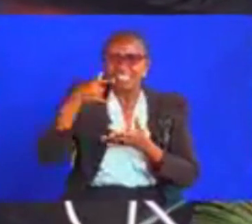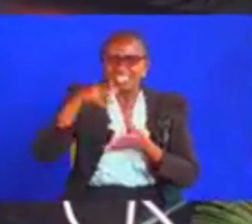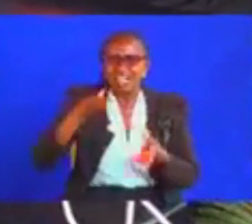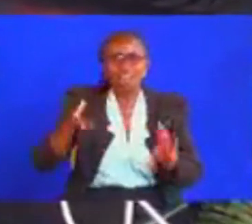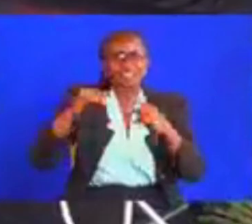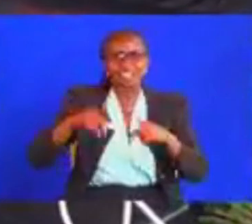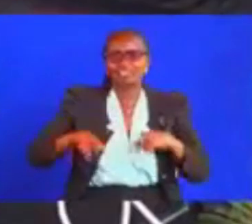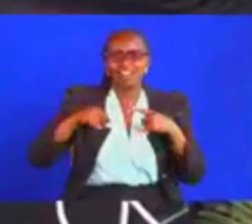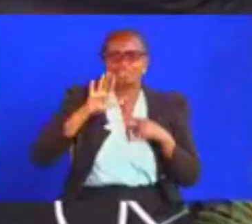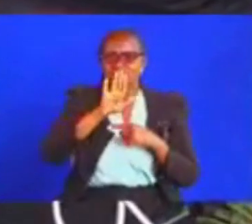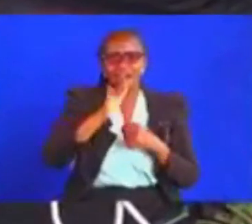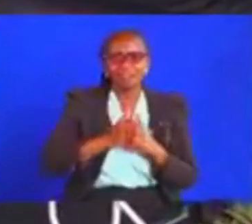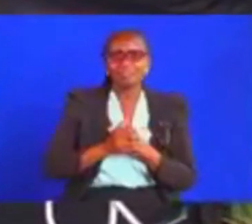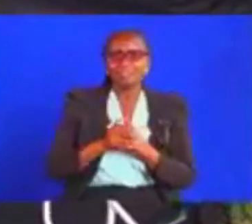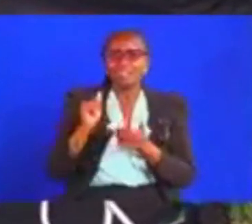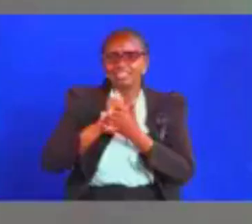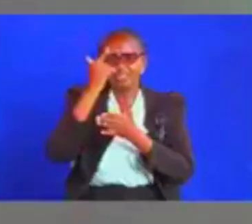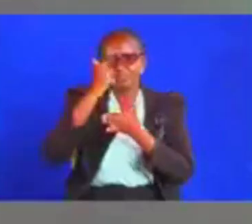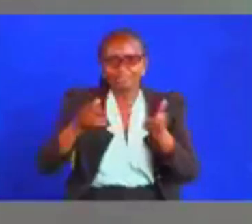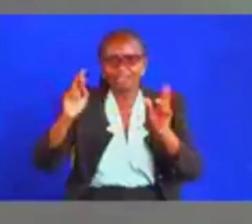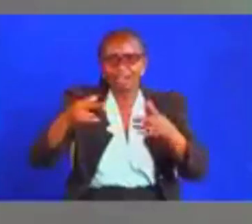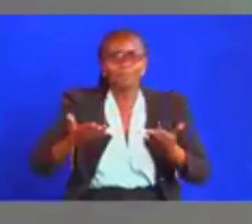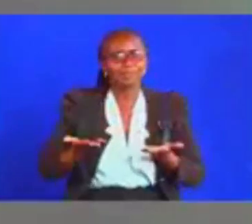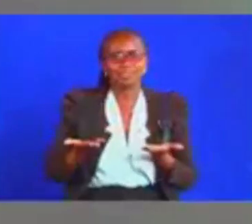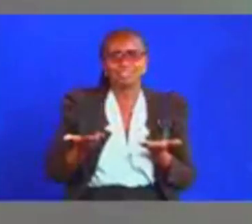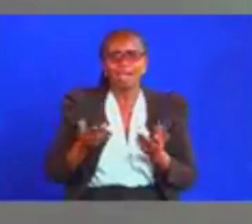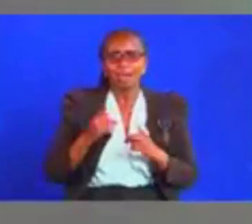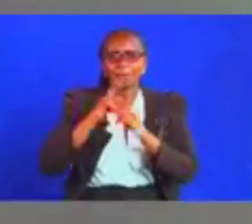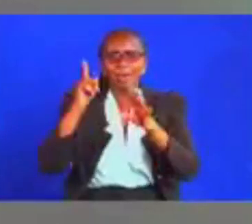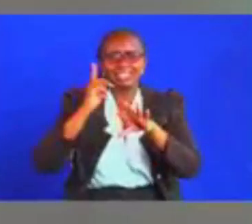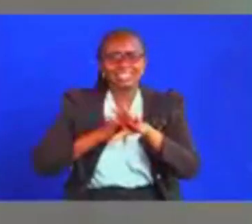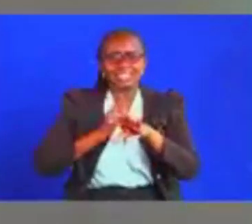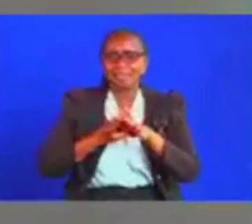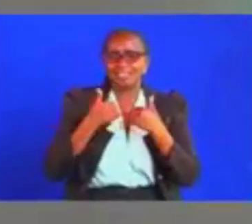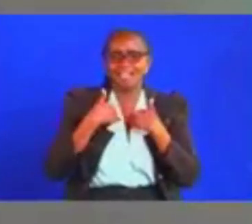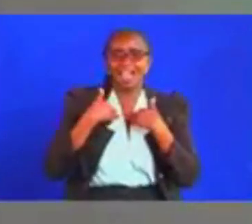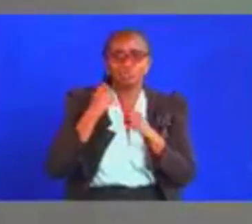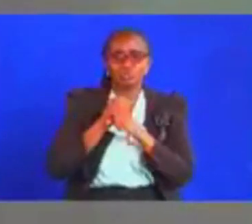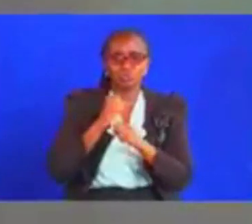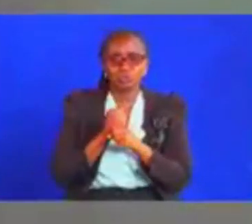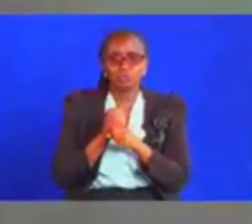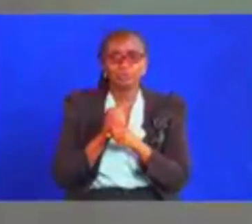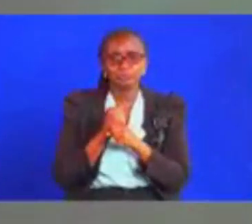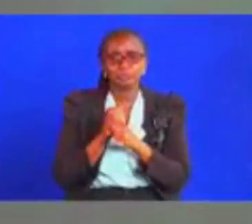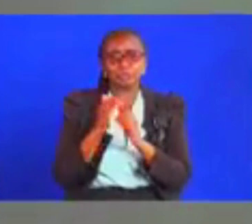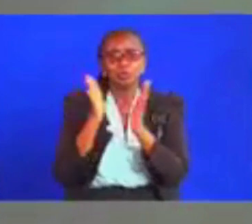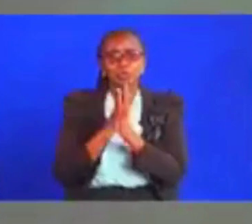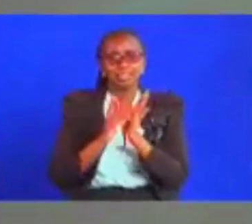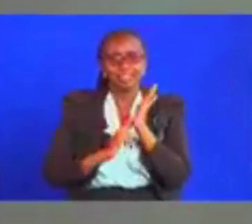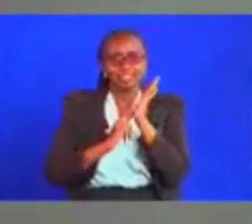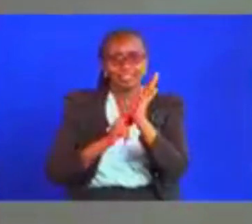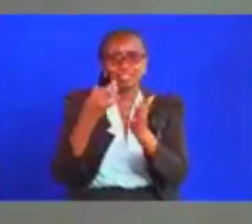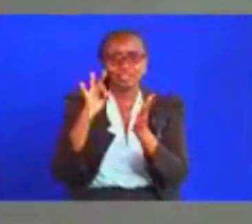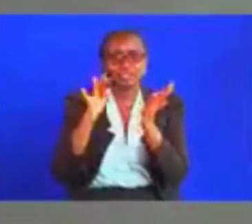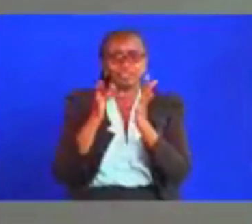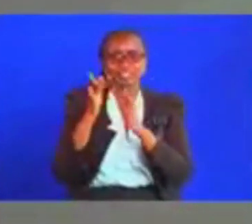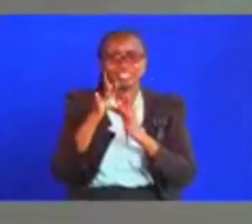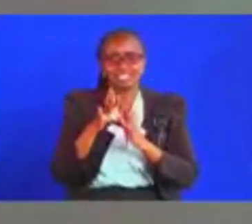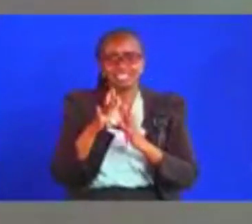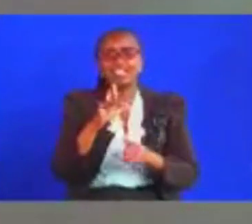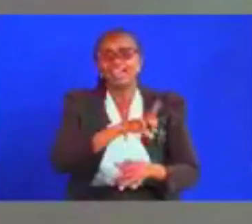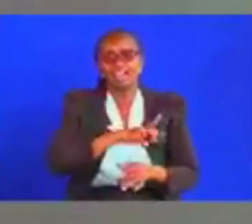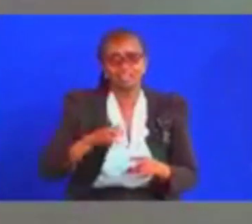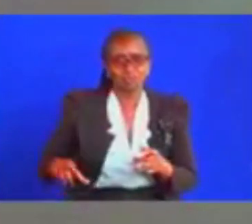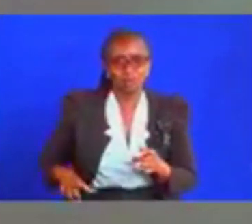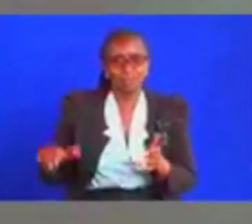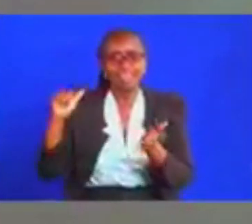life. That's what happens. But when it has to do with the revelation of Jesus as Lord,